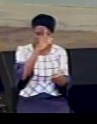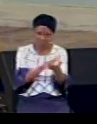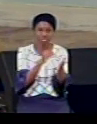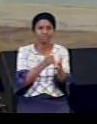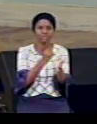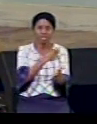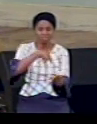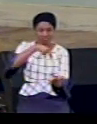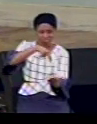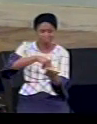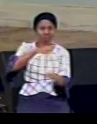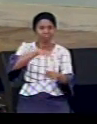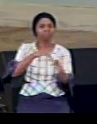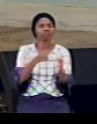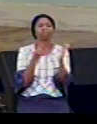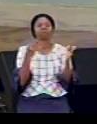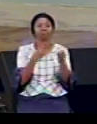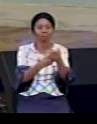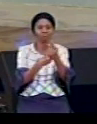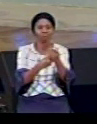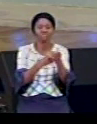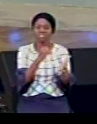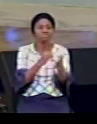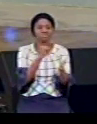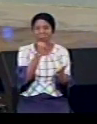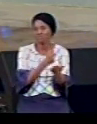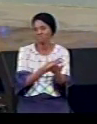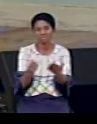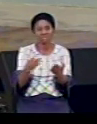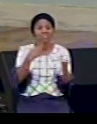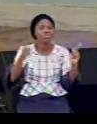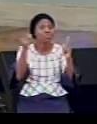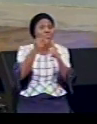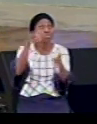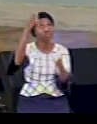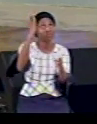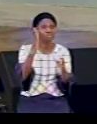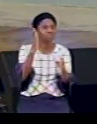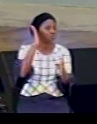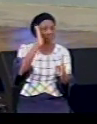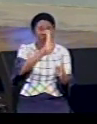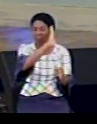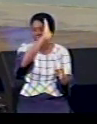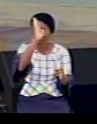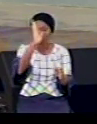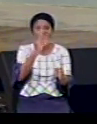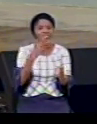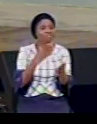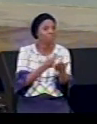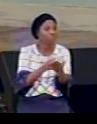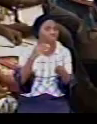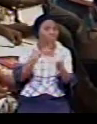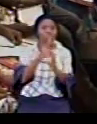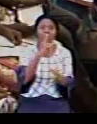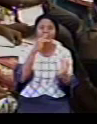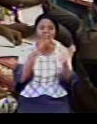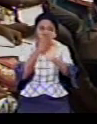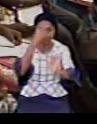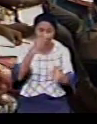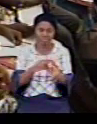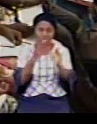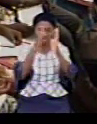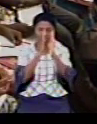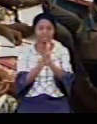it. It will not fail. The word of God will not fail your mouth in Jesus'